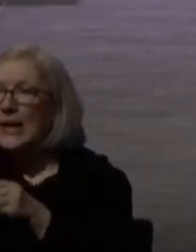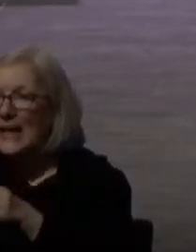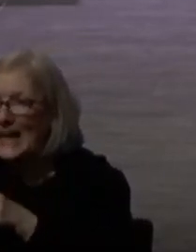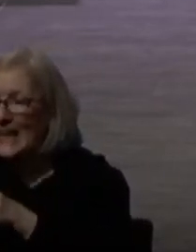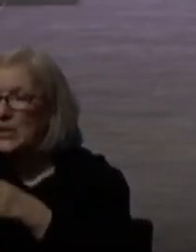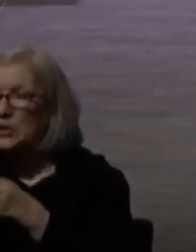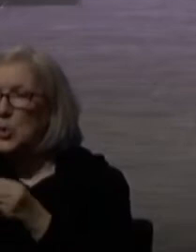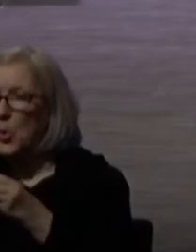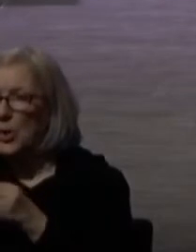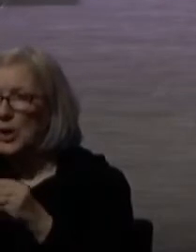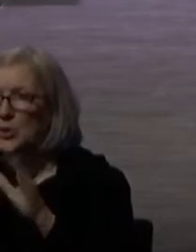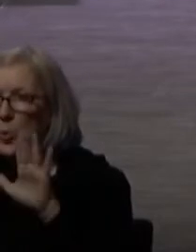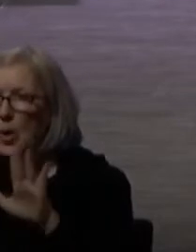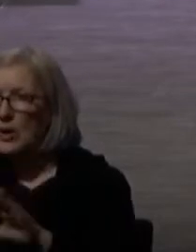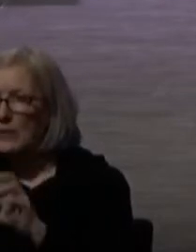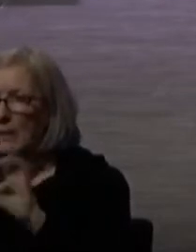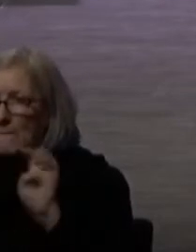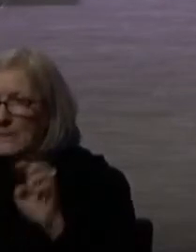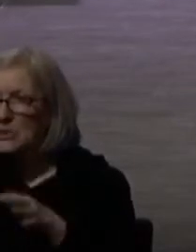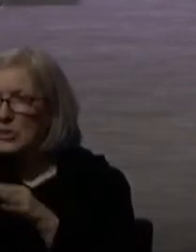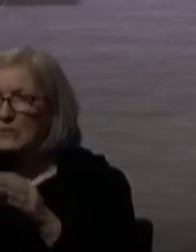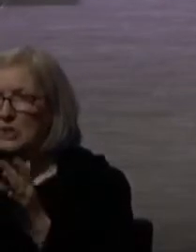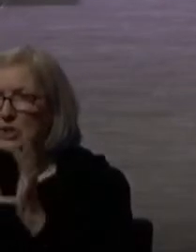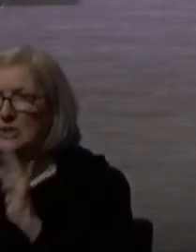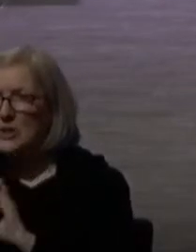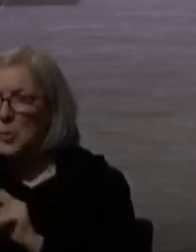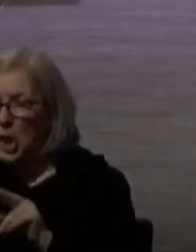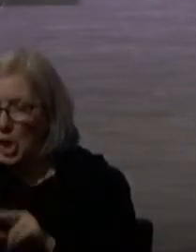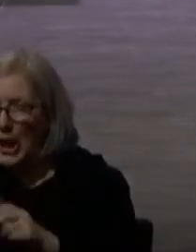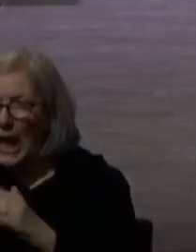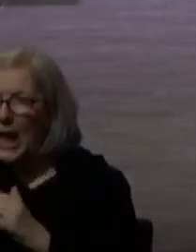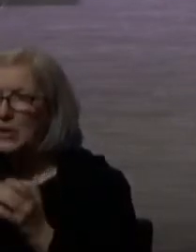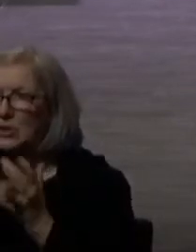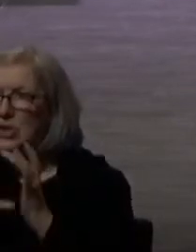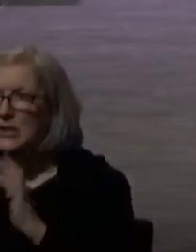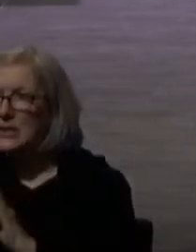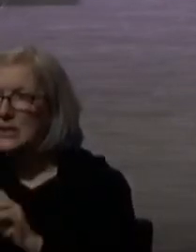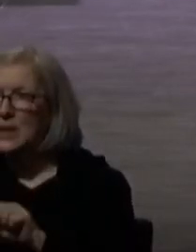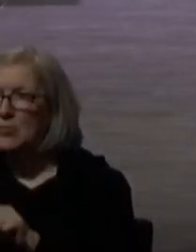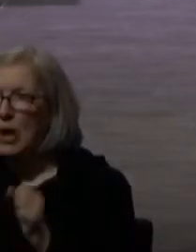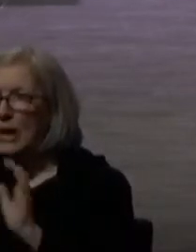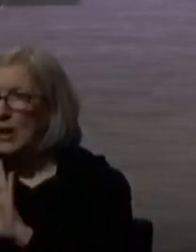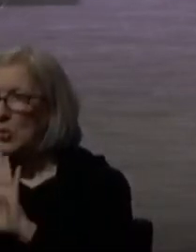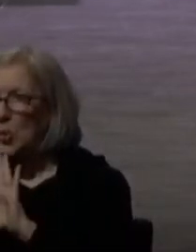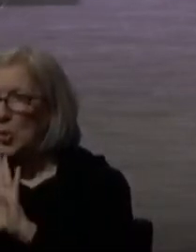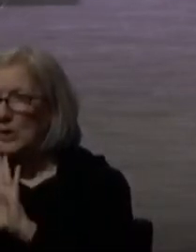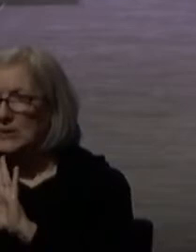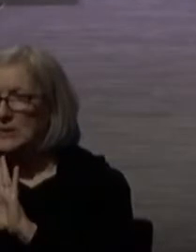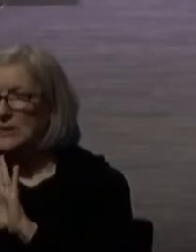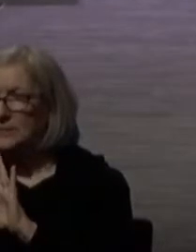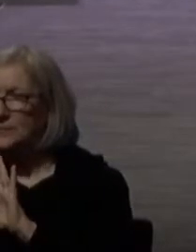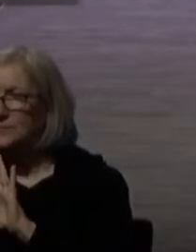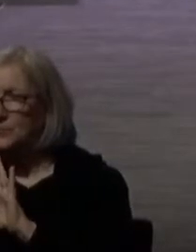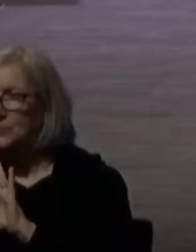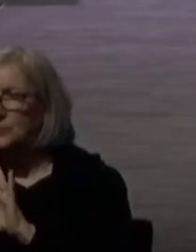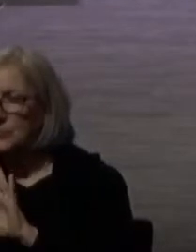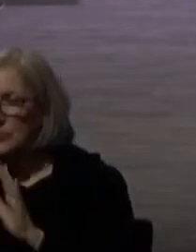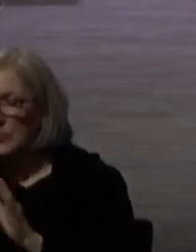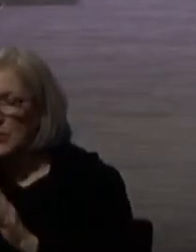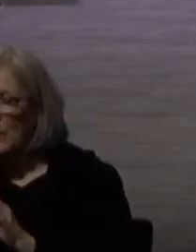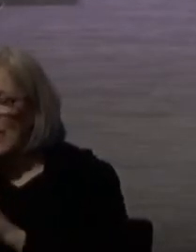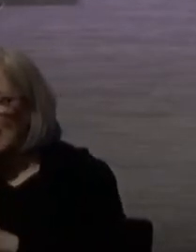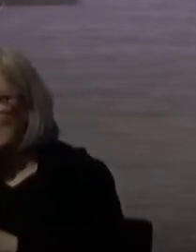Jesus. And we're going to look at how Jesus breaks the rules. We're going to hear how a government worker discovered something